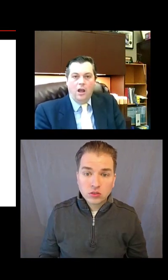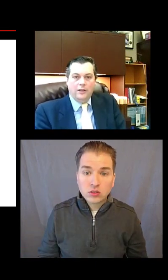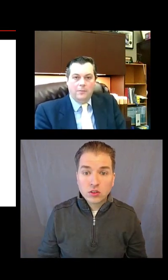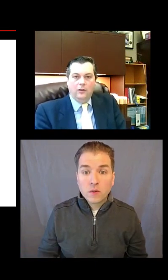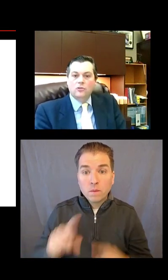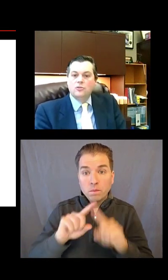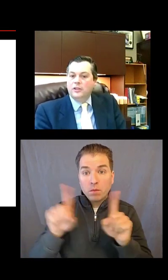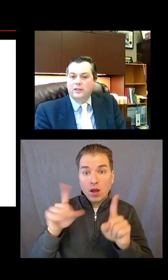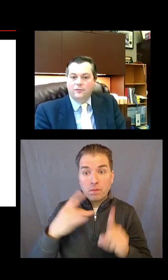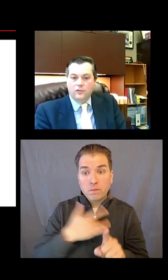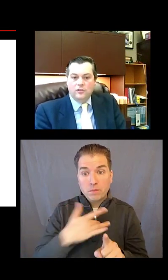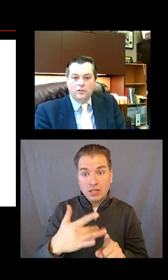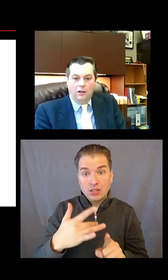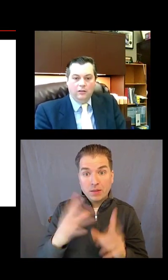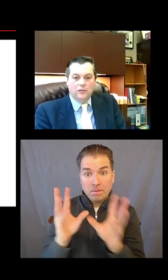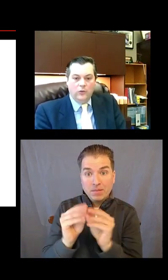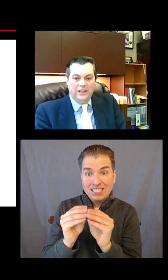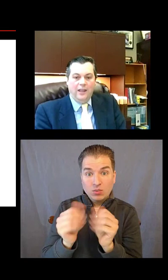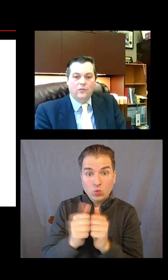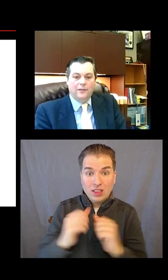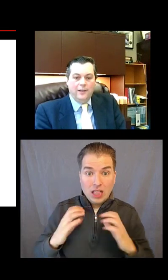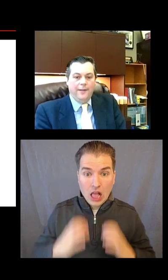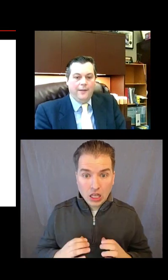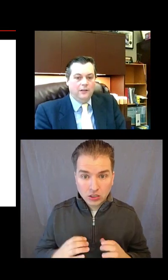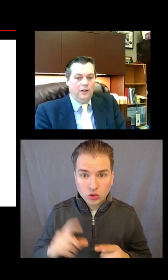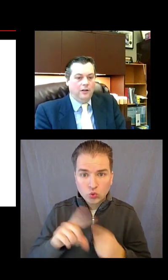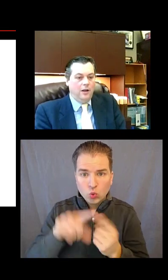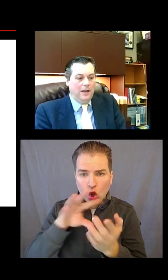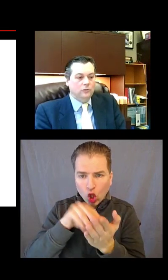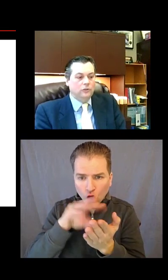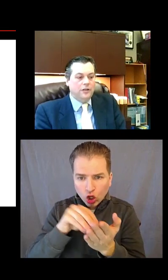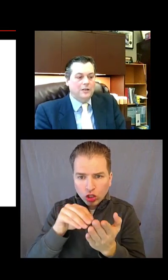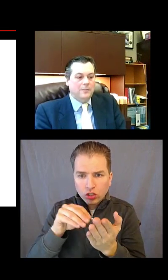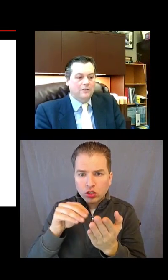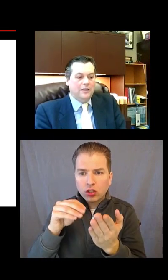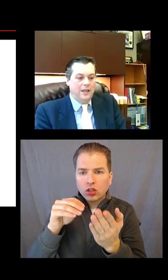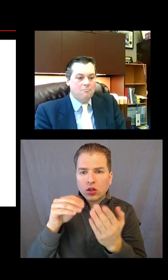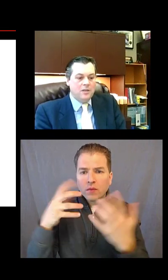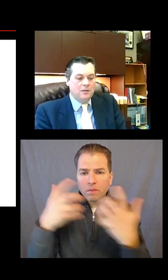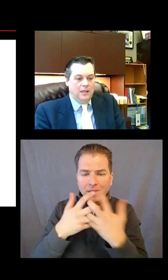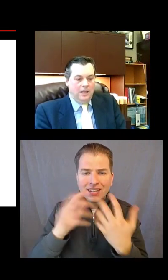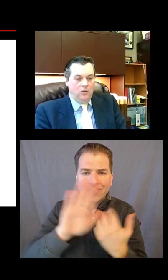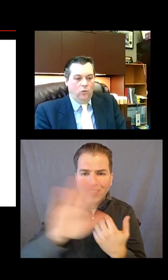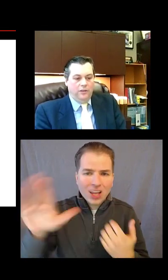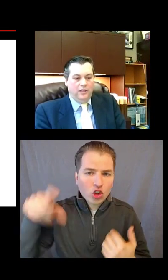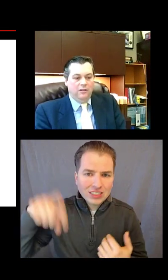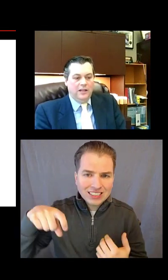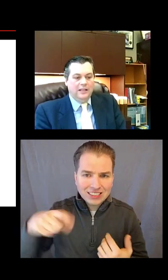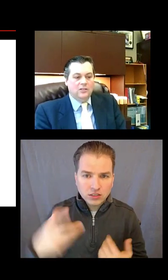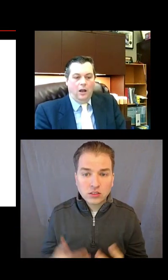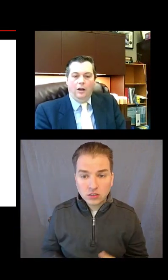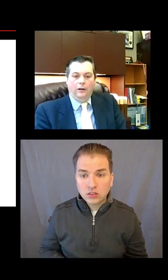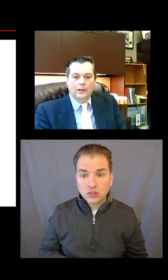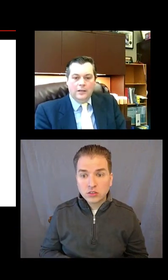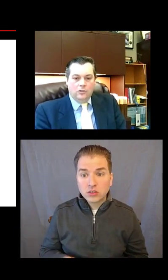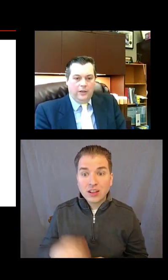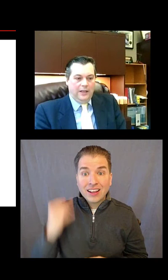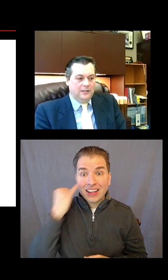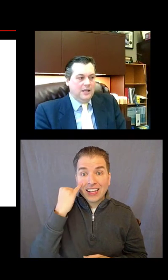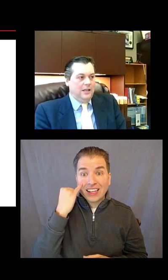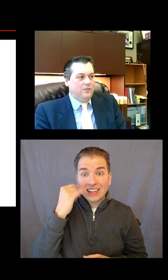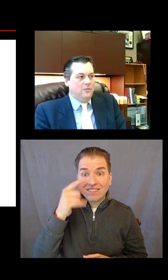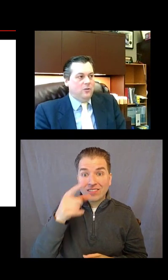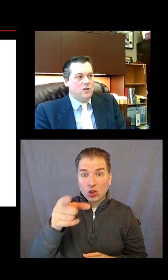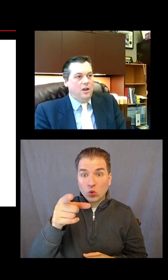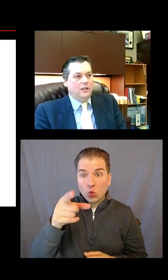they're calling about. Usually the first calls that we have with a client are about learning about them and what their needs are. I